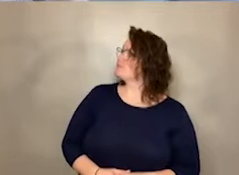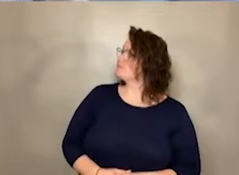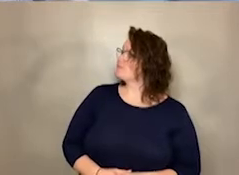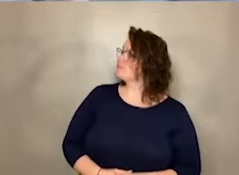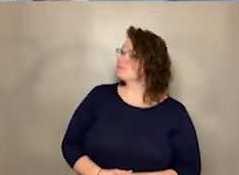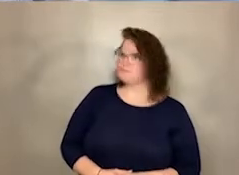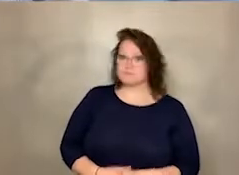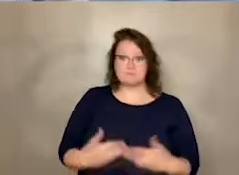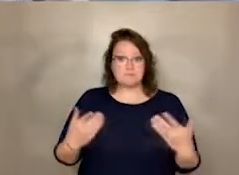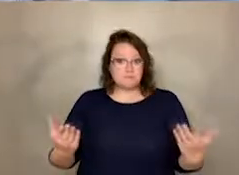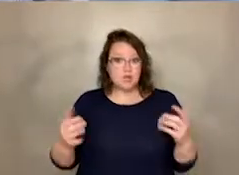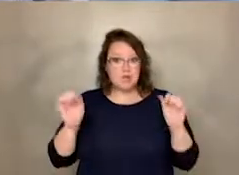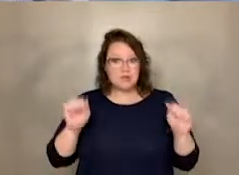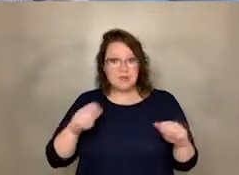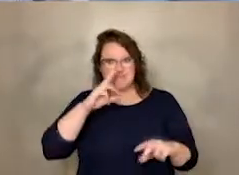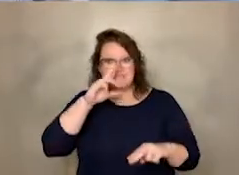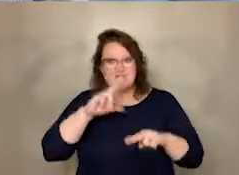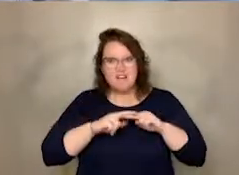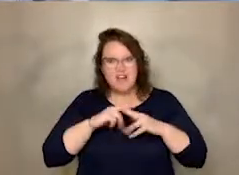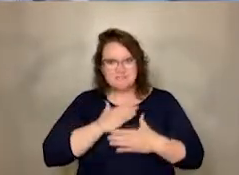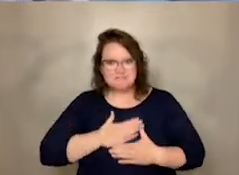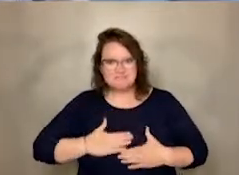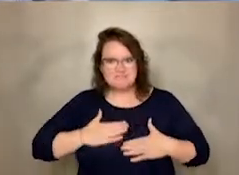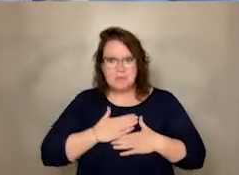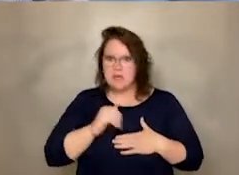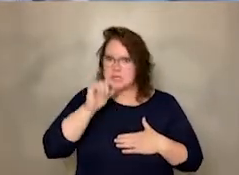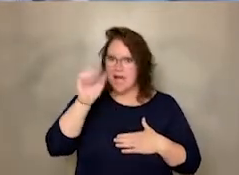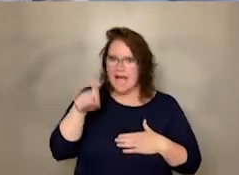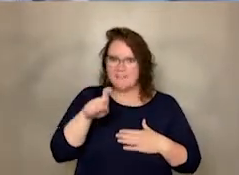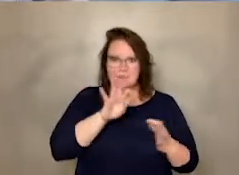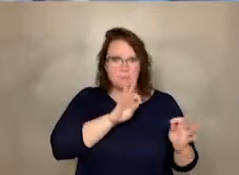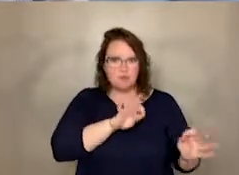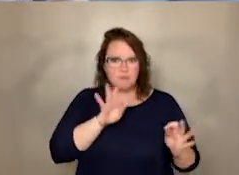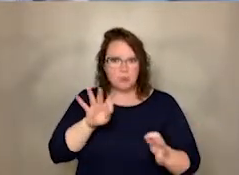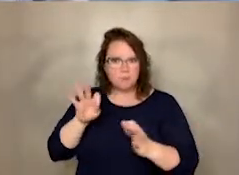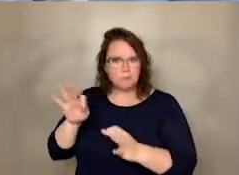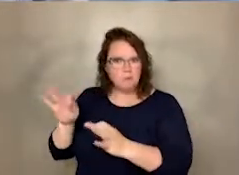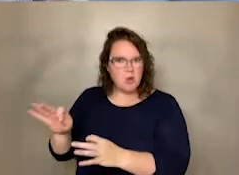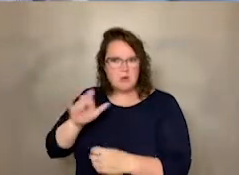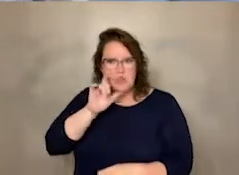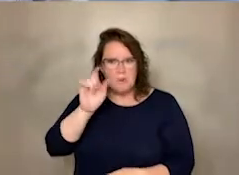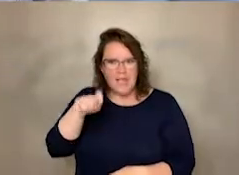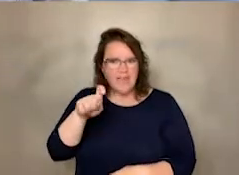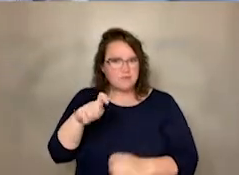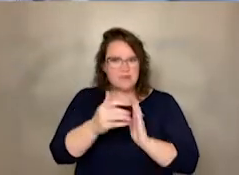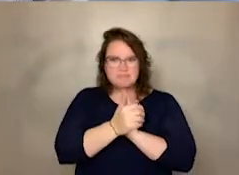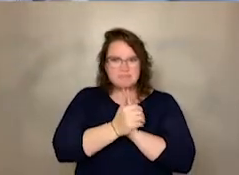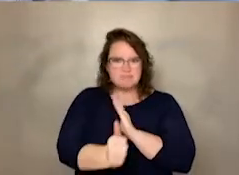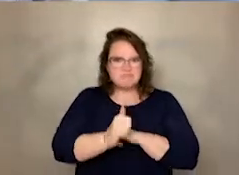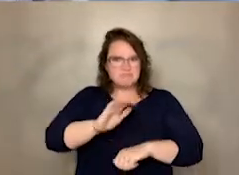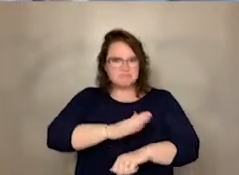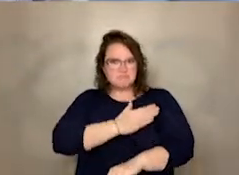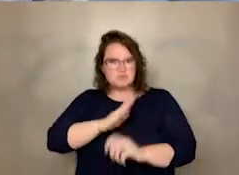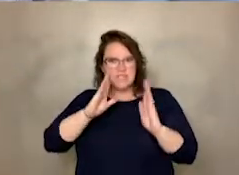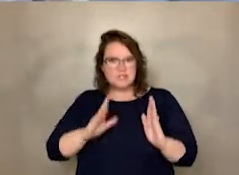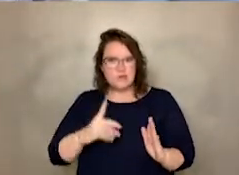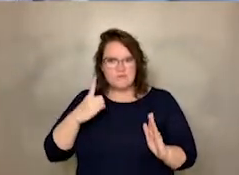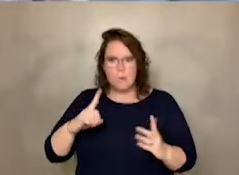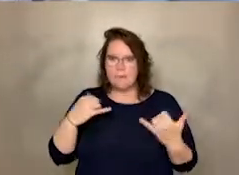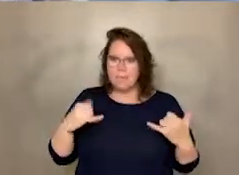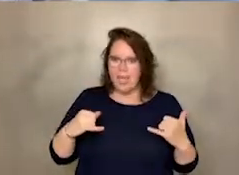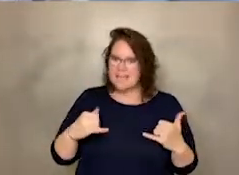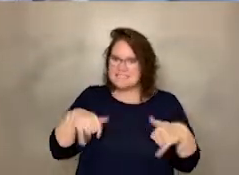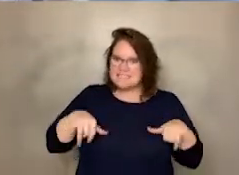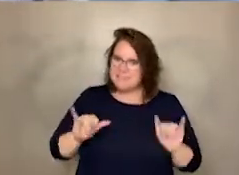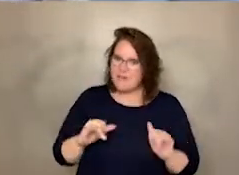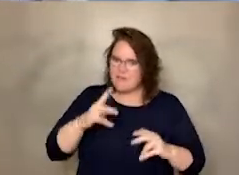So you can just kind of have fun with it. You don't have to be a musician to play music. You can just That sounds like a lot of fun,